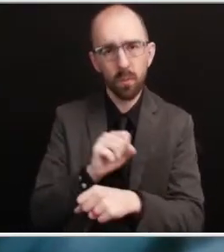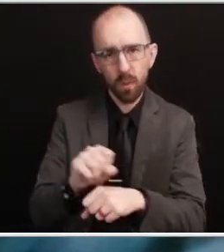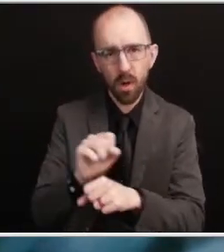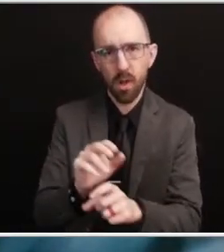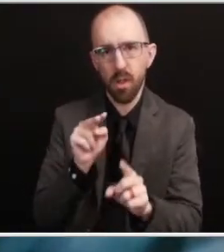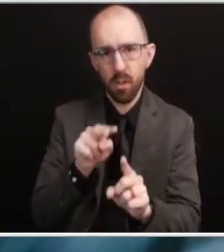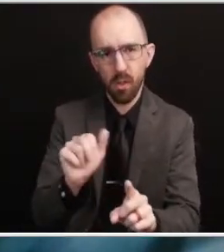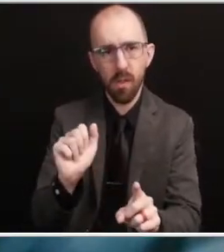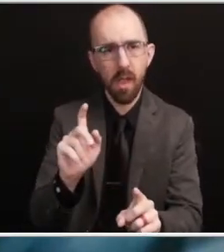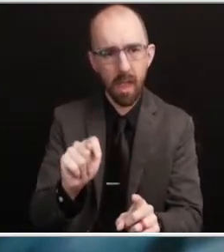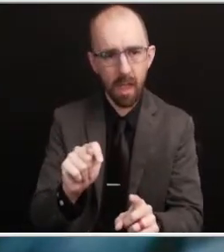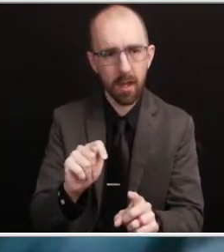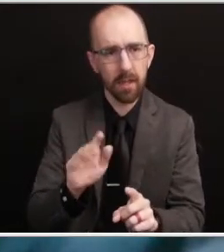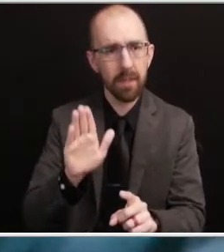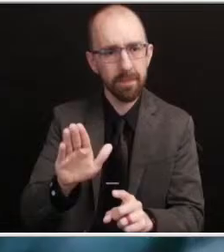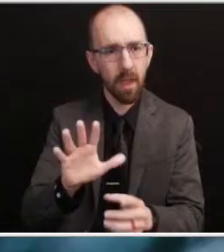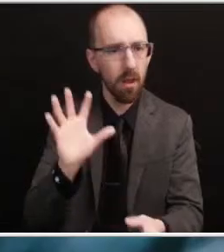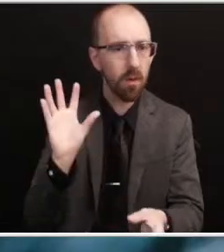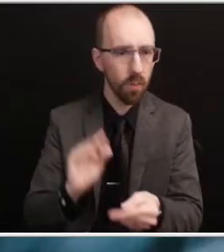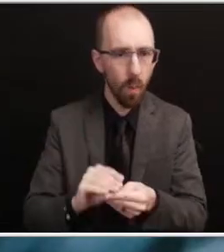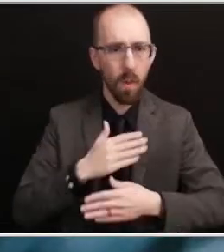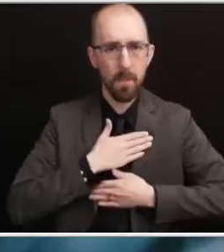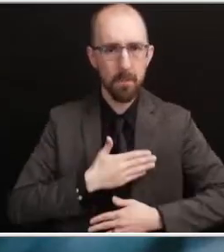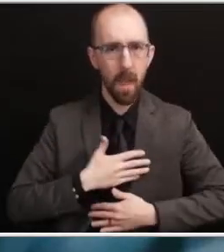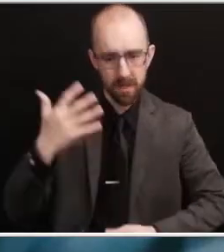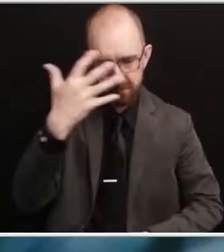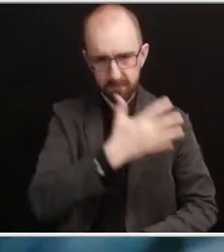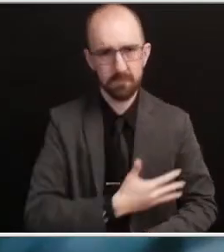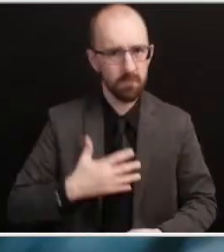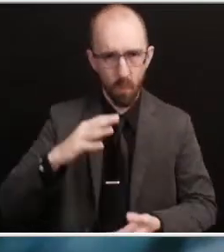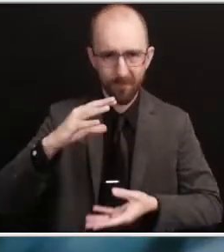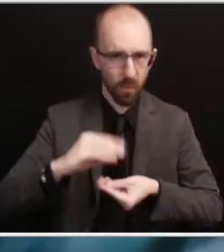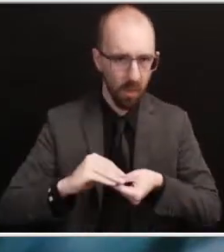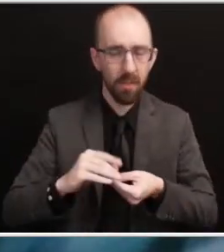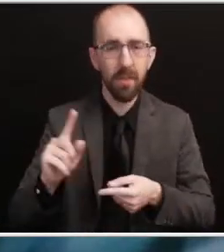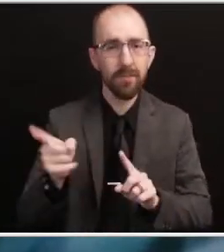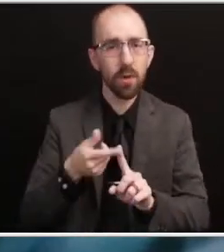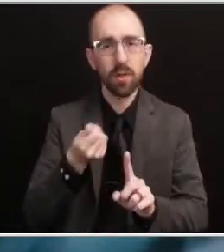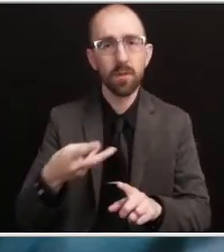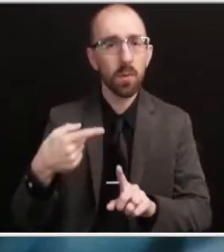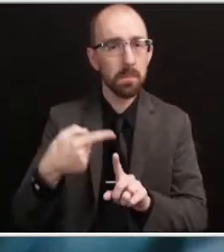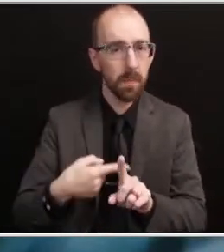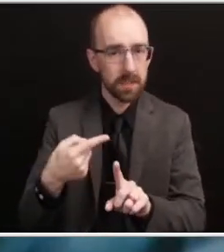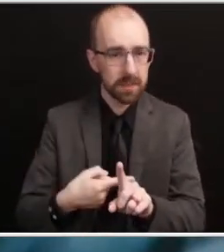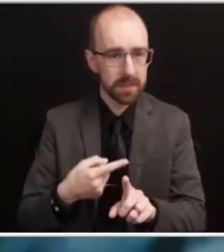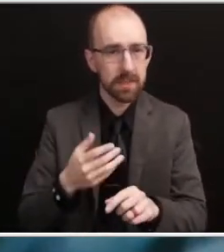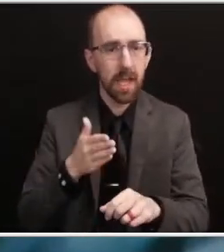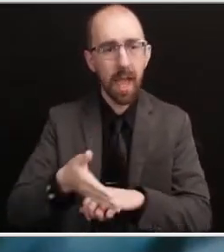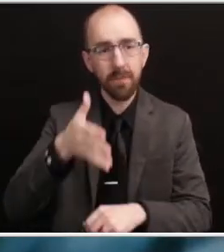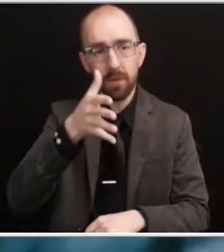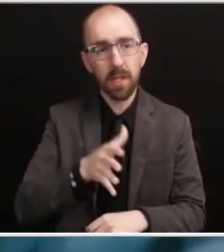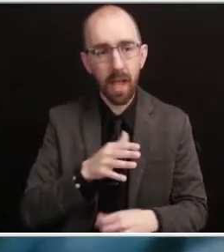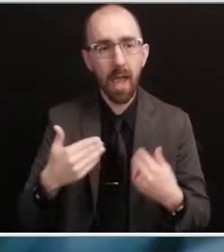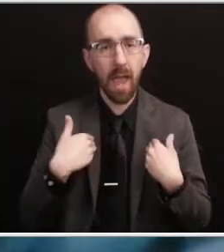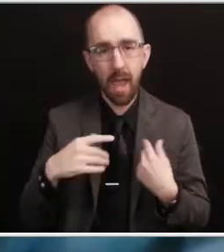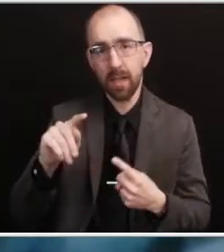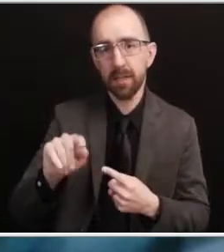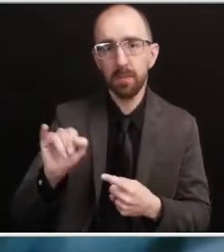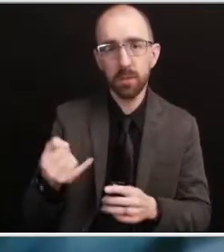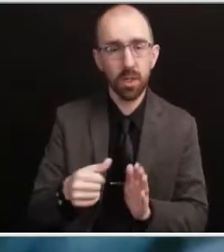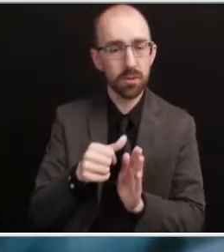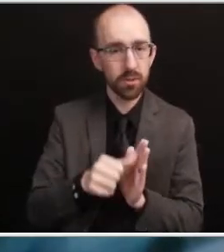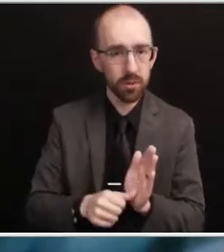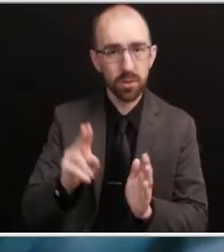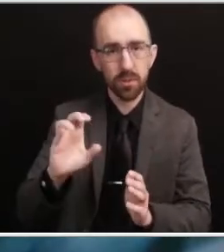at their total body. So a lot of times in this first couple months, as a guy's had this Tommy John surgery and